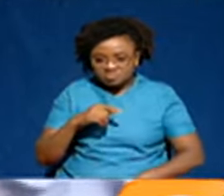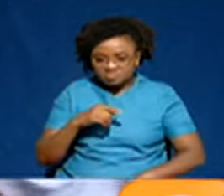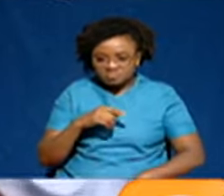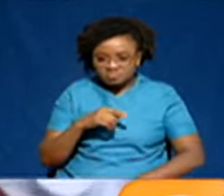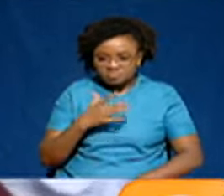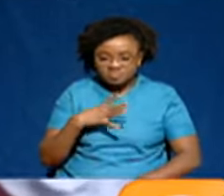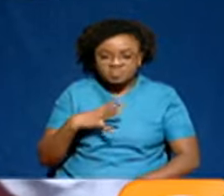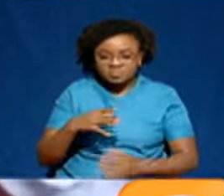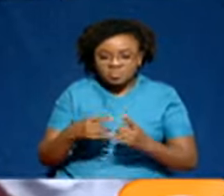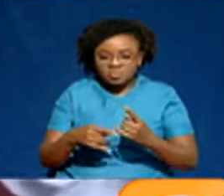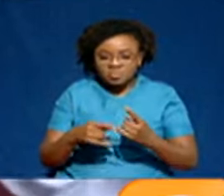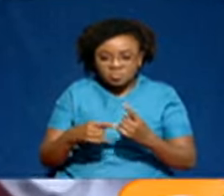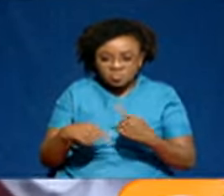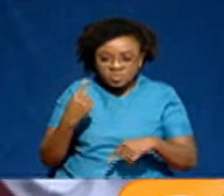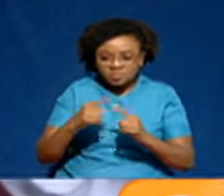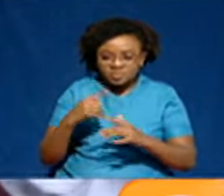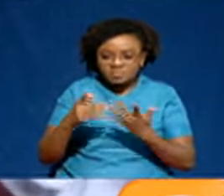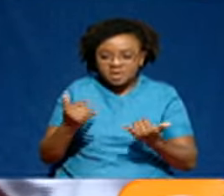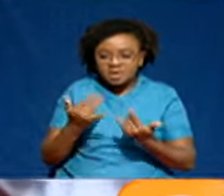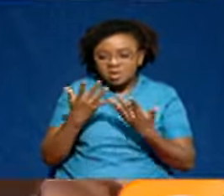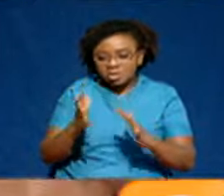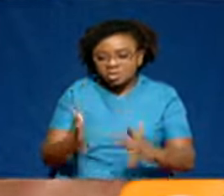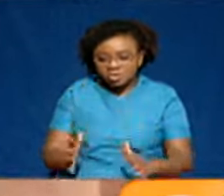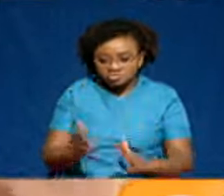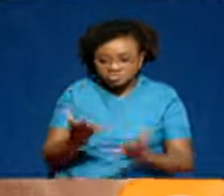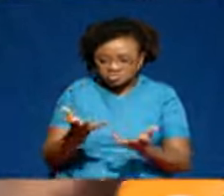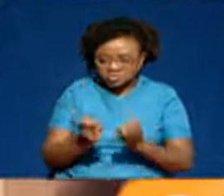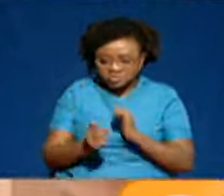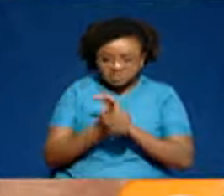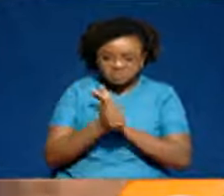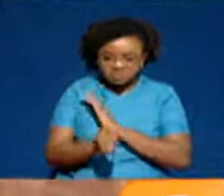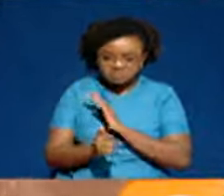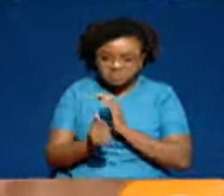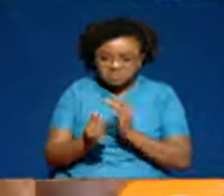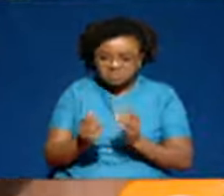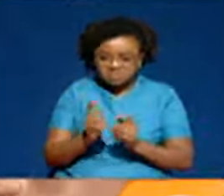in the world. And so we need talents.